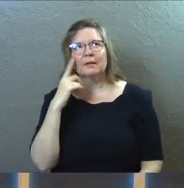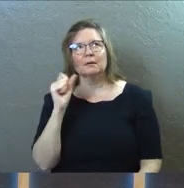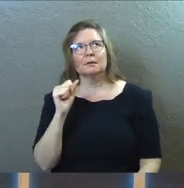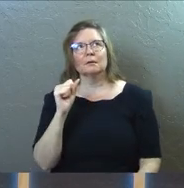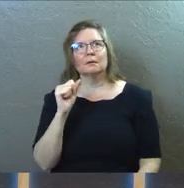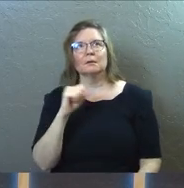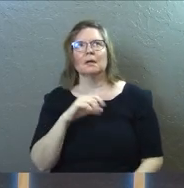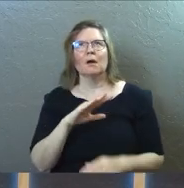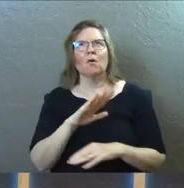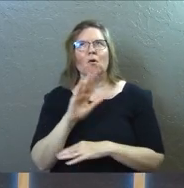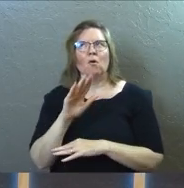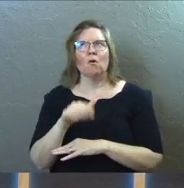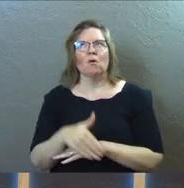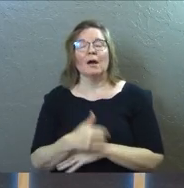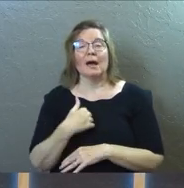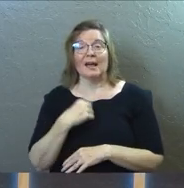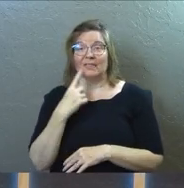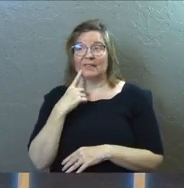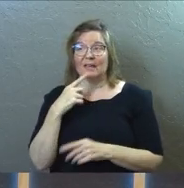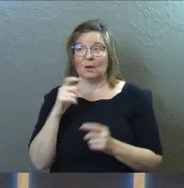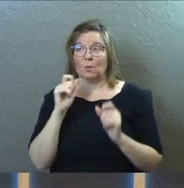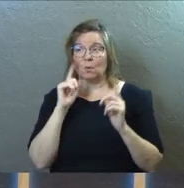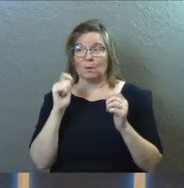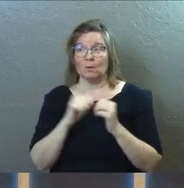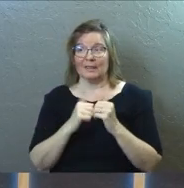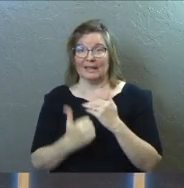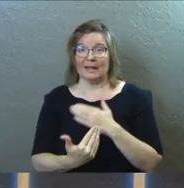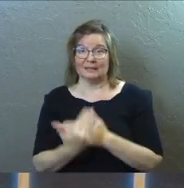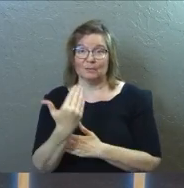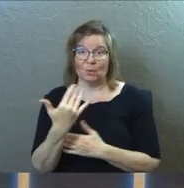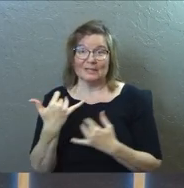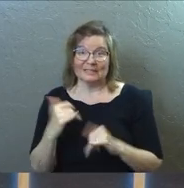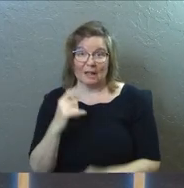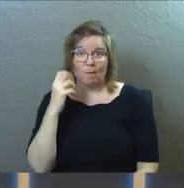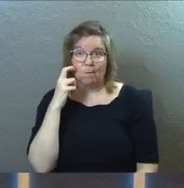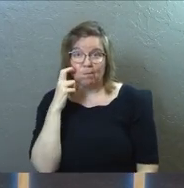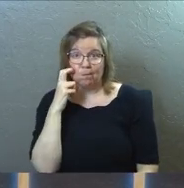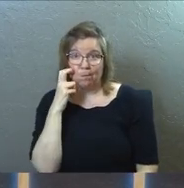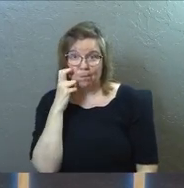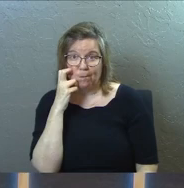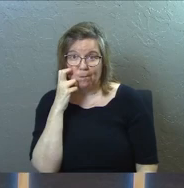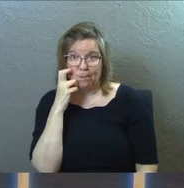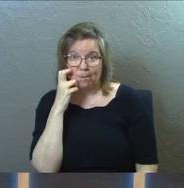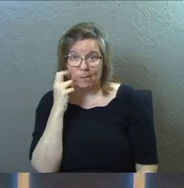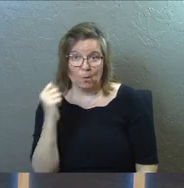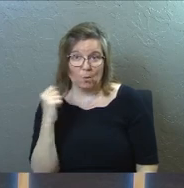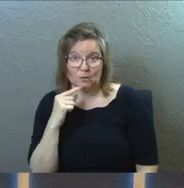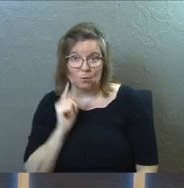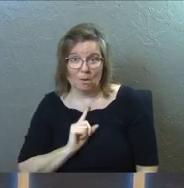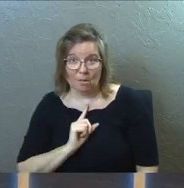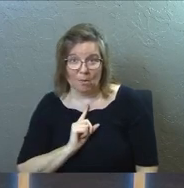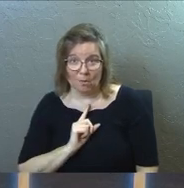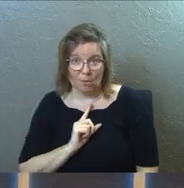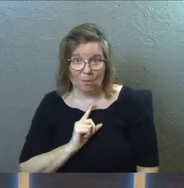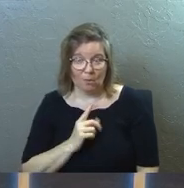and I think, all night long, and I think even woke up with it the next morning, it's still in their mouth.